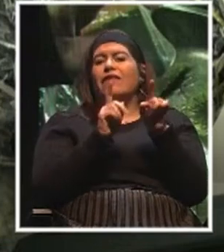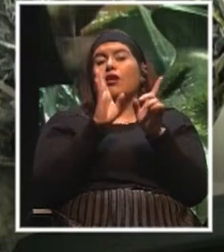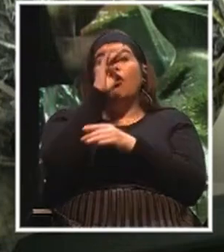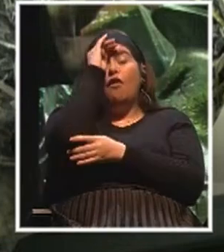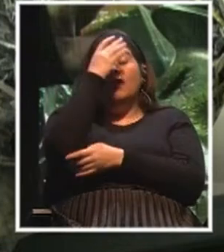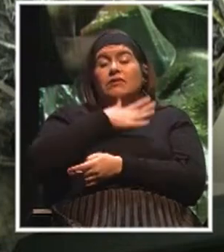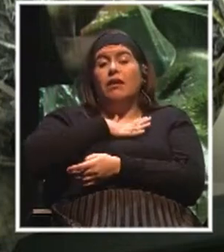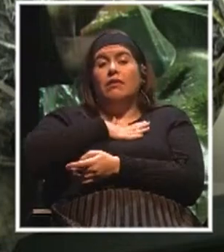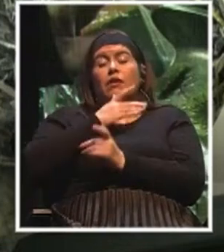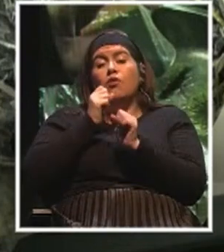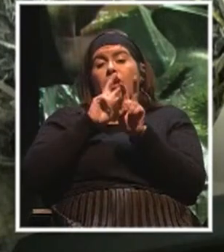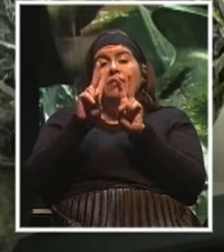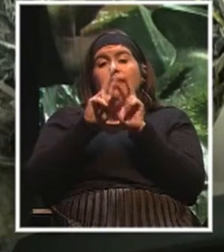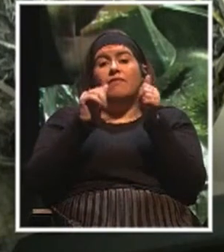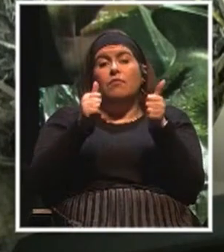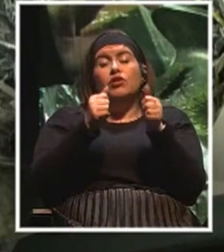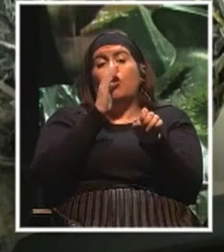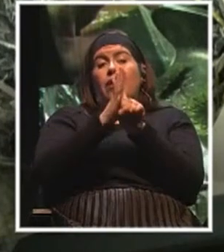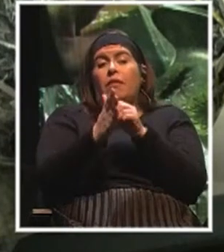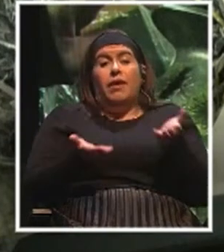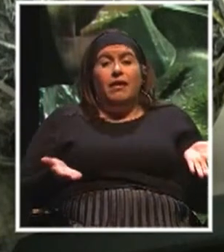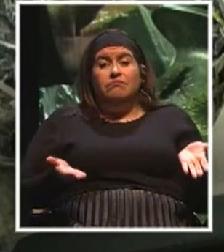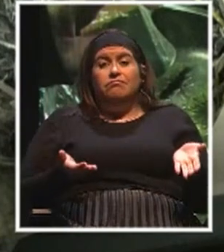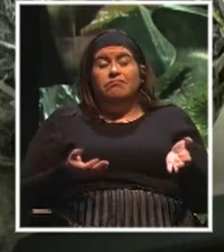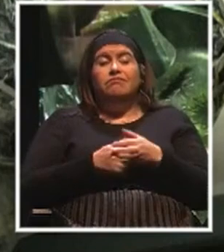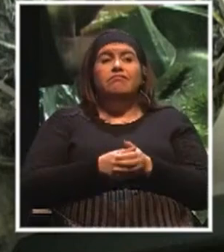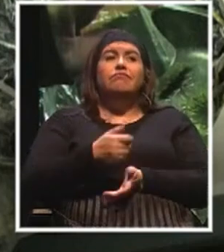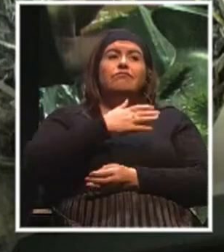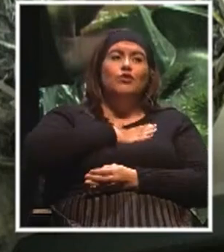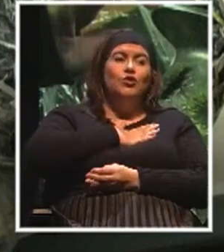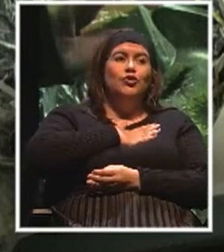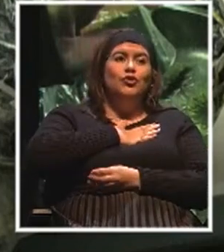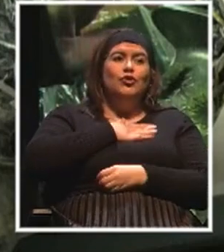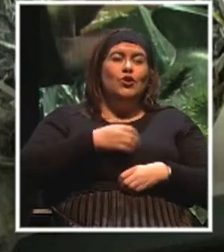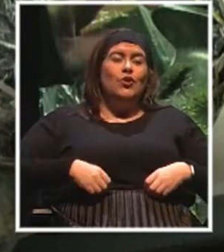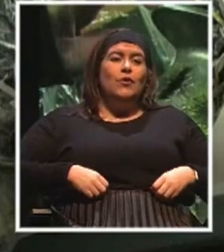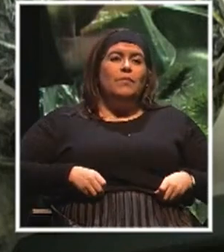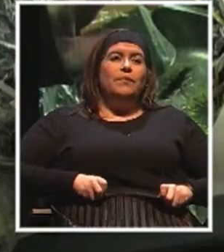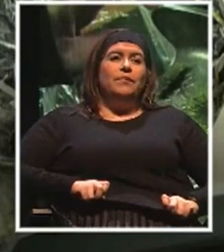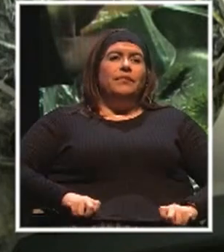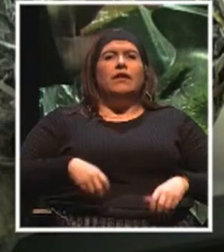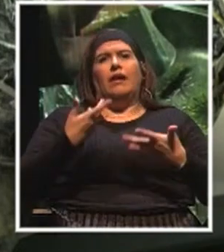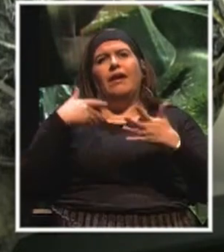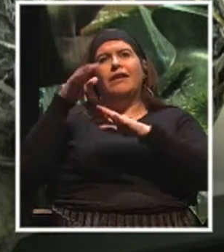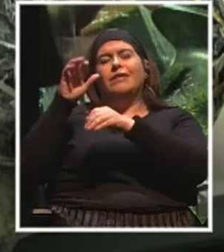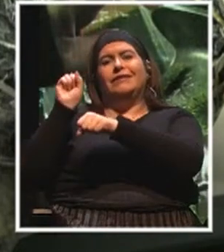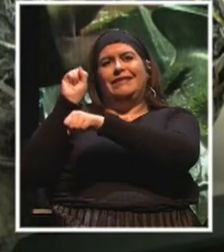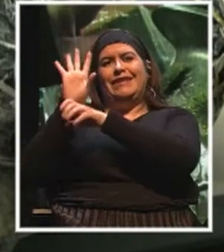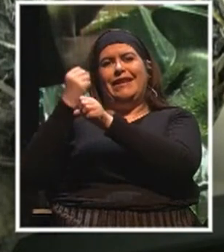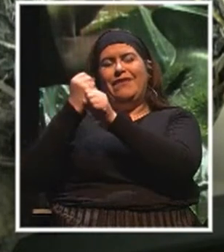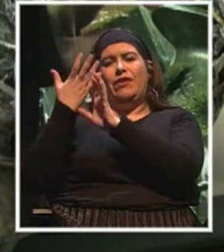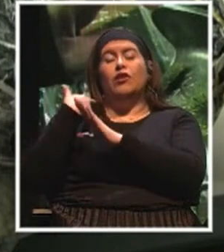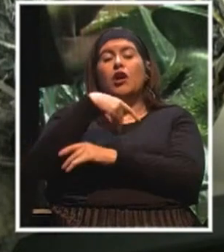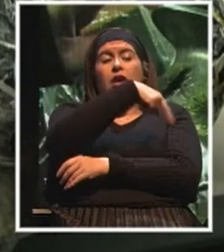So, you know, I kind of, as a former filmmaker, I had their trust. I knew how to